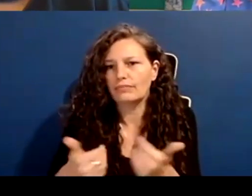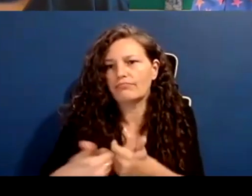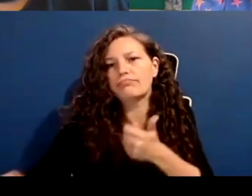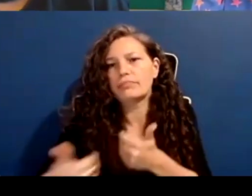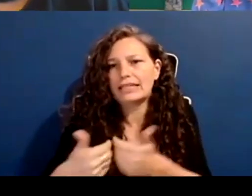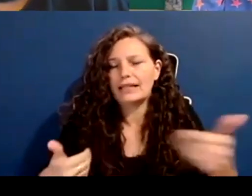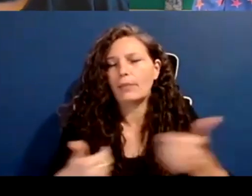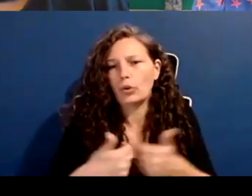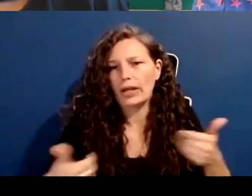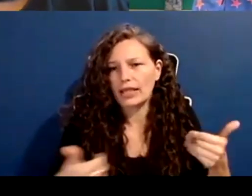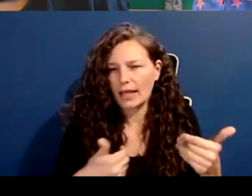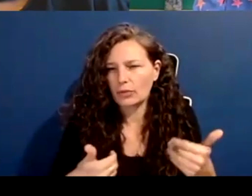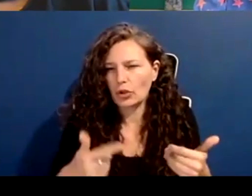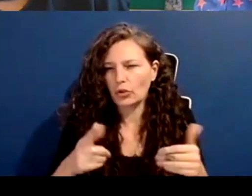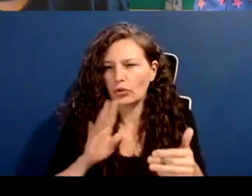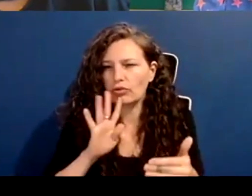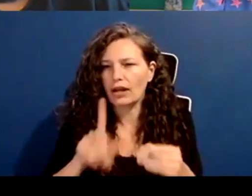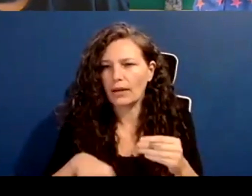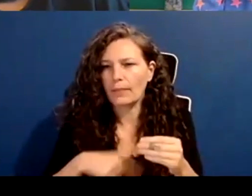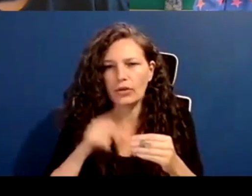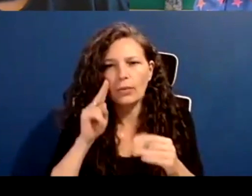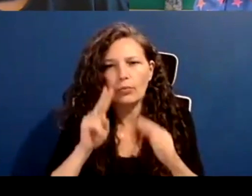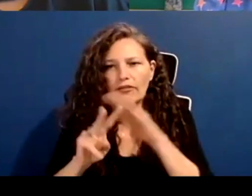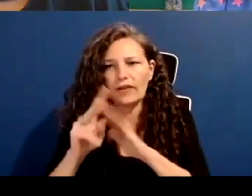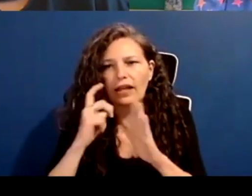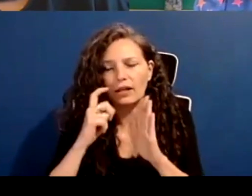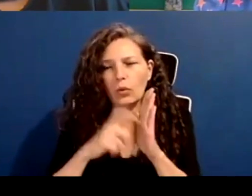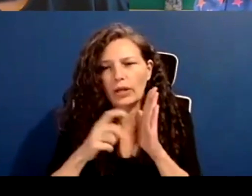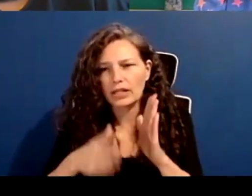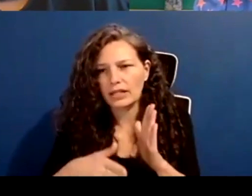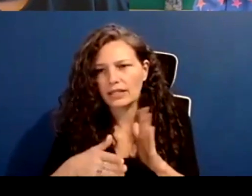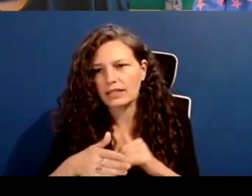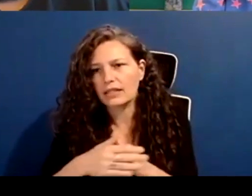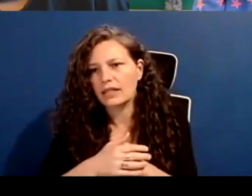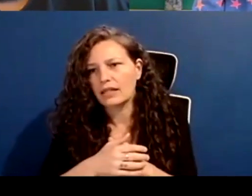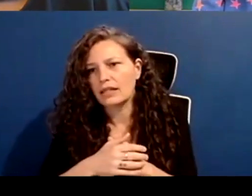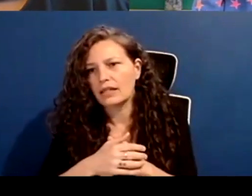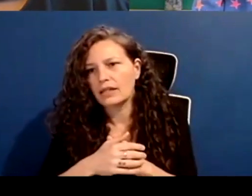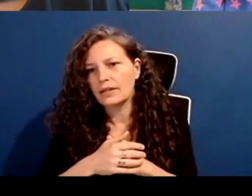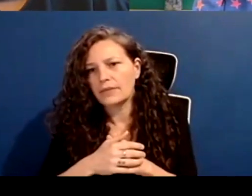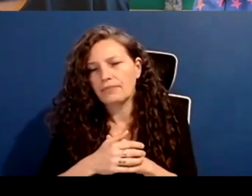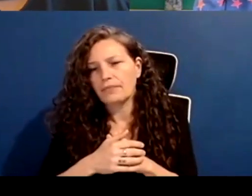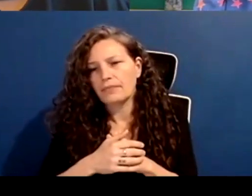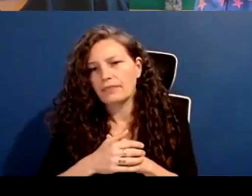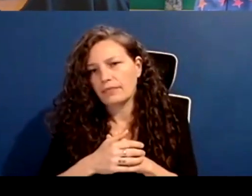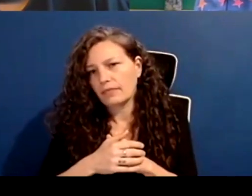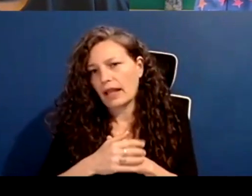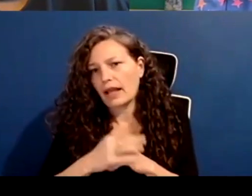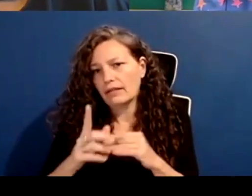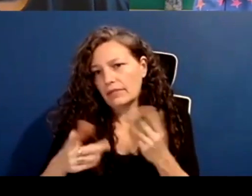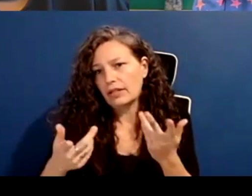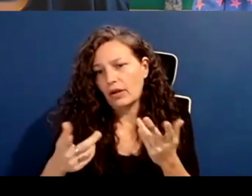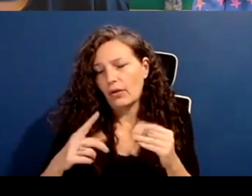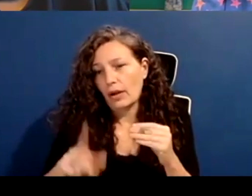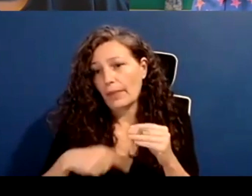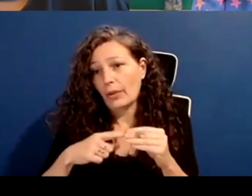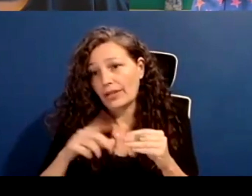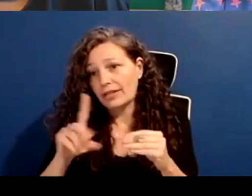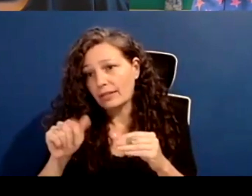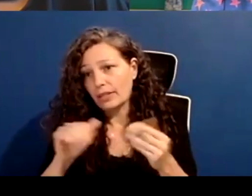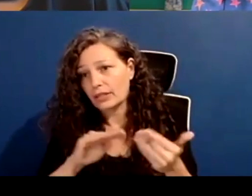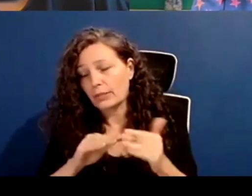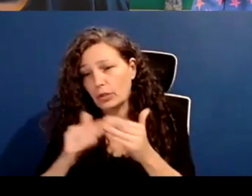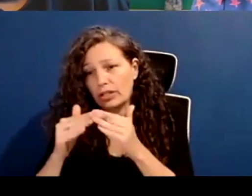prophetic witness of the disability community and the way that oftentimes scriptures can be interpreted